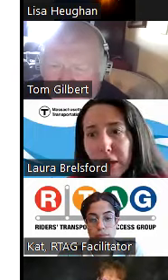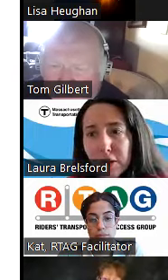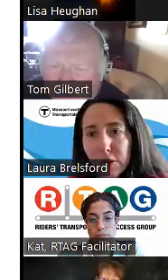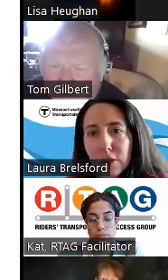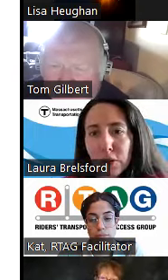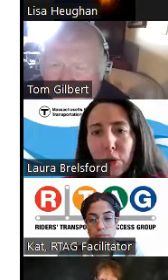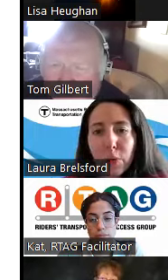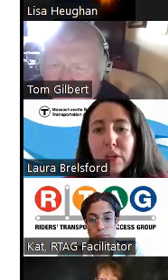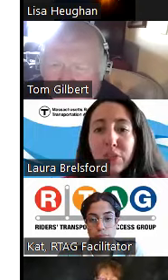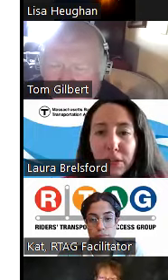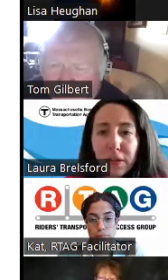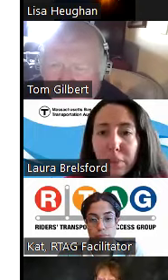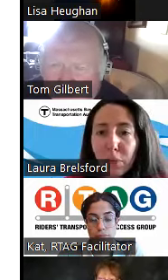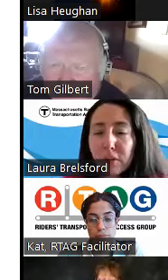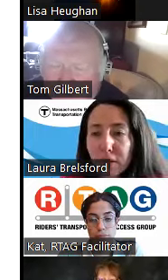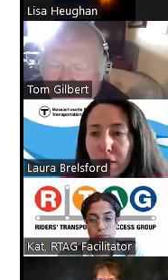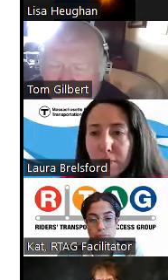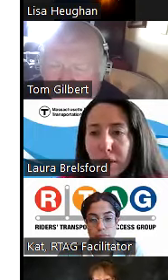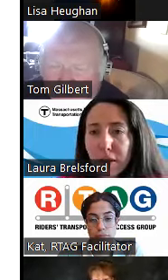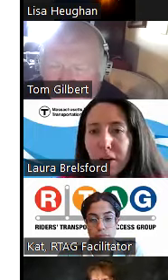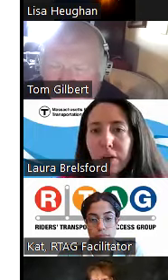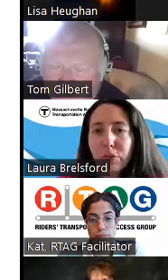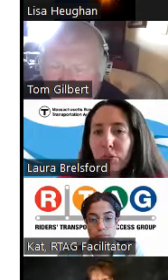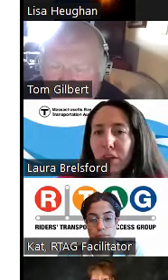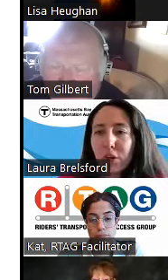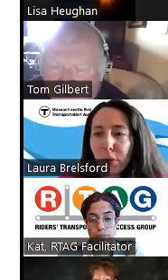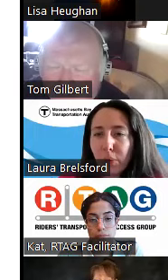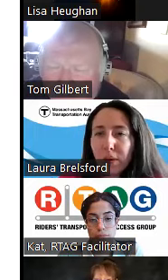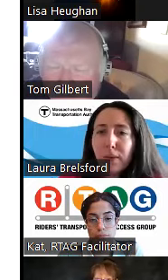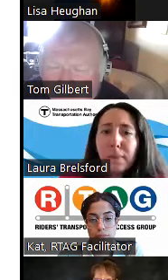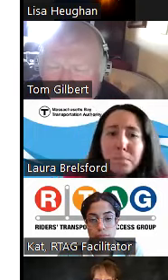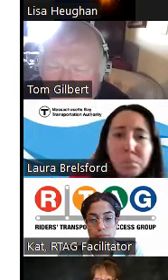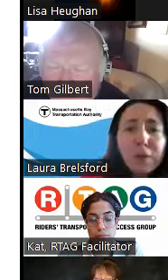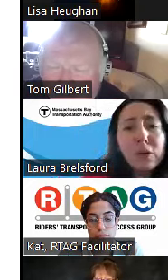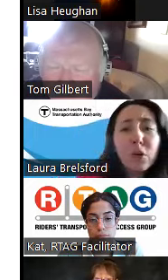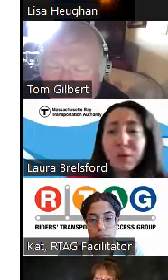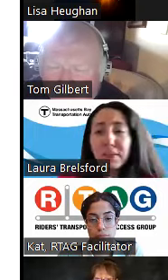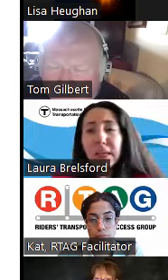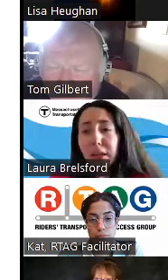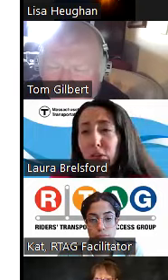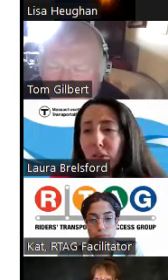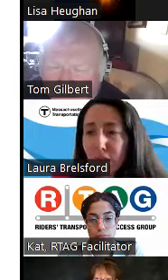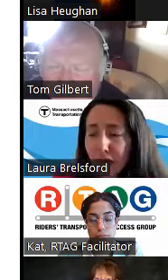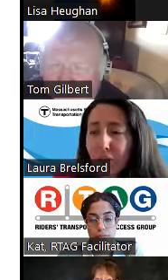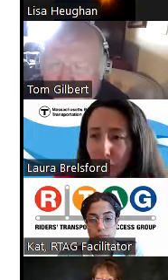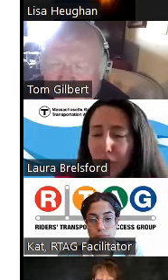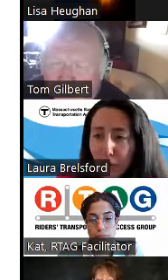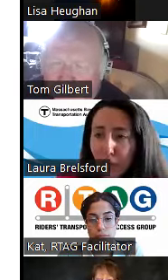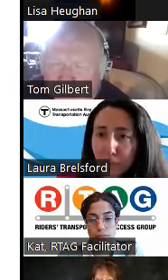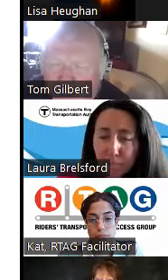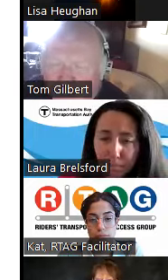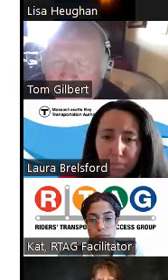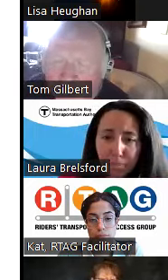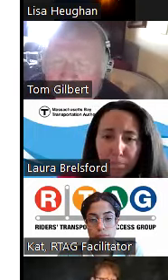significant challenges. So definitely a lot more to come here. Unfortunately, no easy answers at the moment,